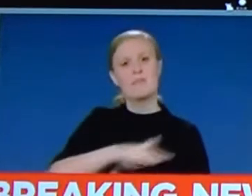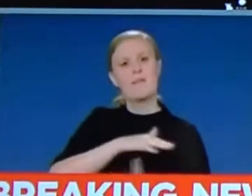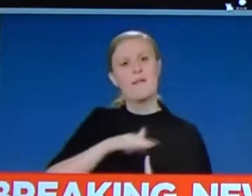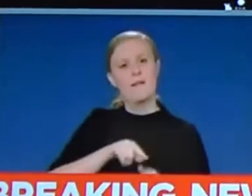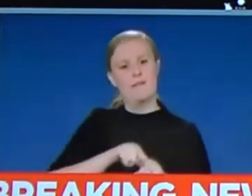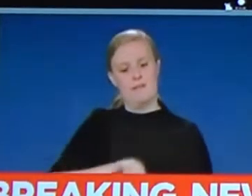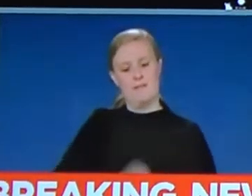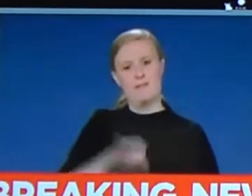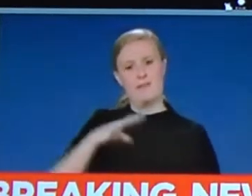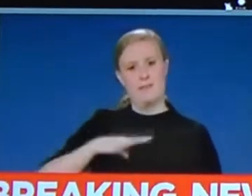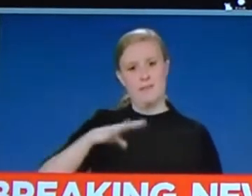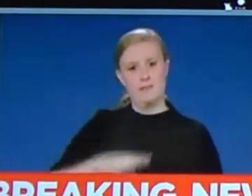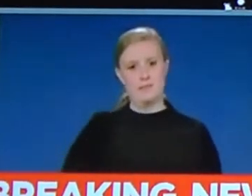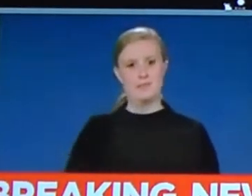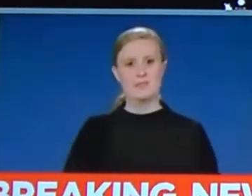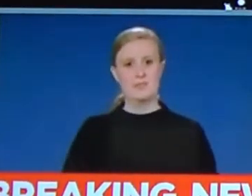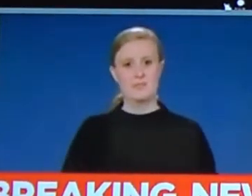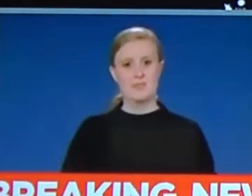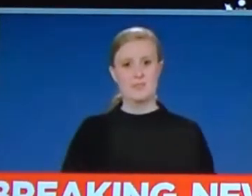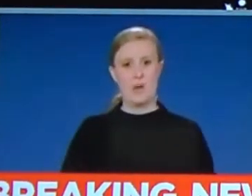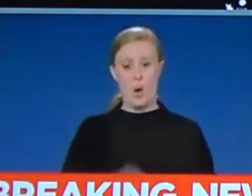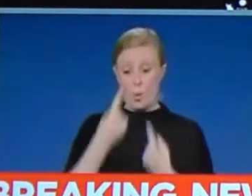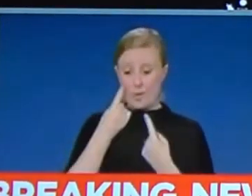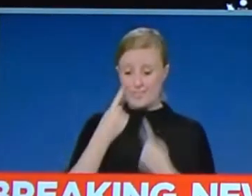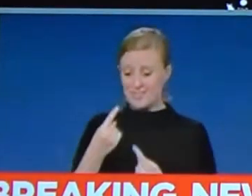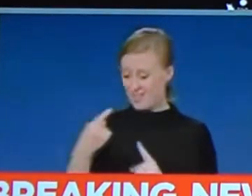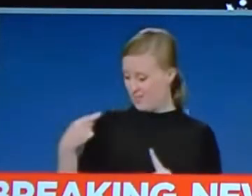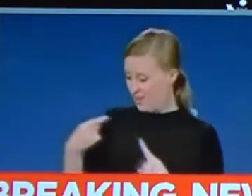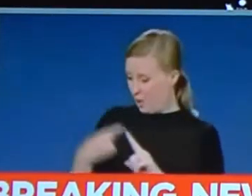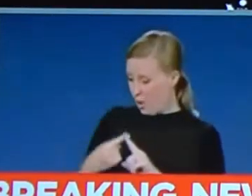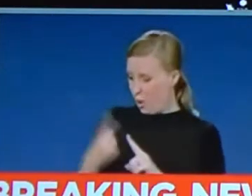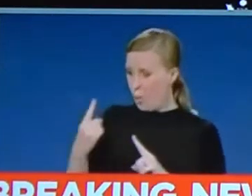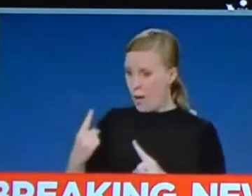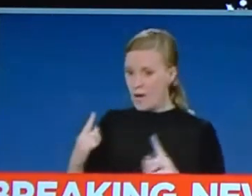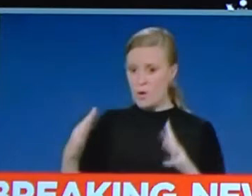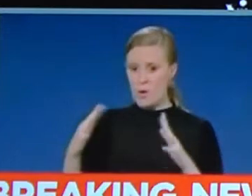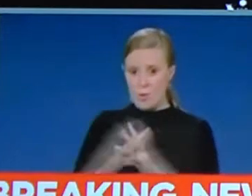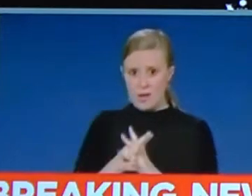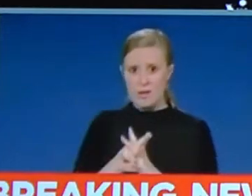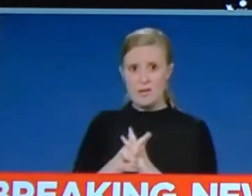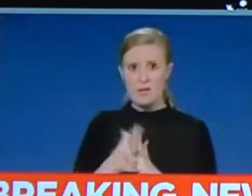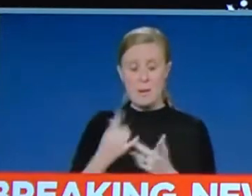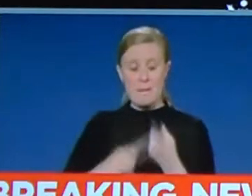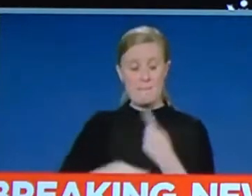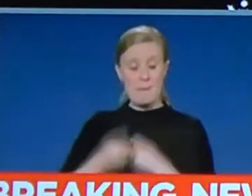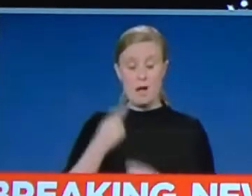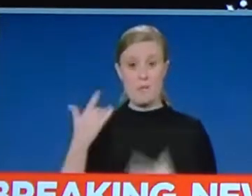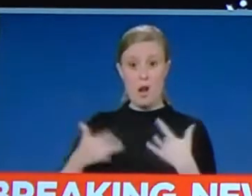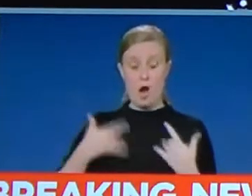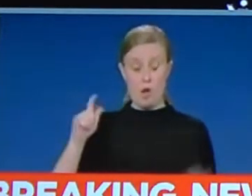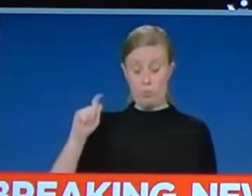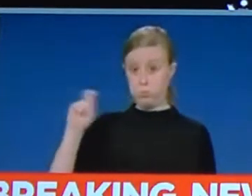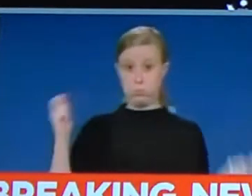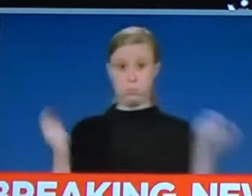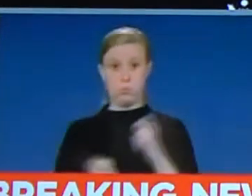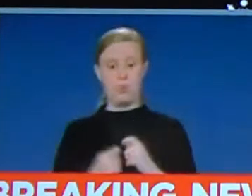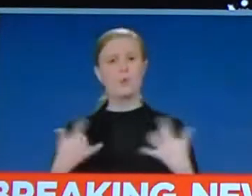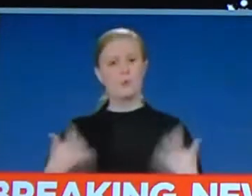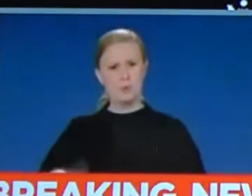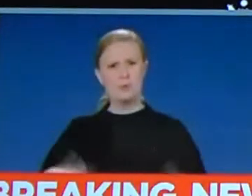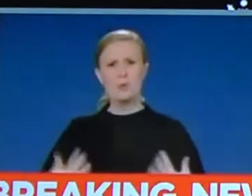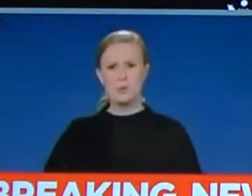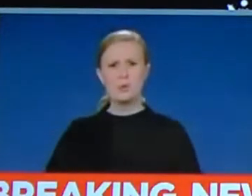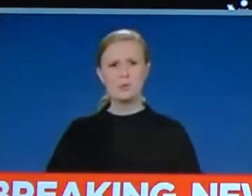week, this is getting very, very real for Australians as they continue to adapt and change their